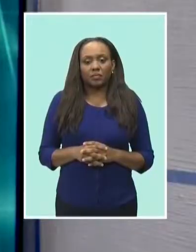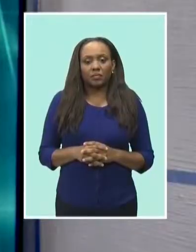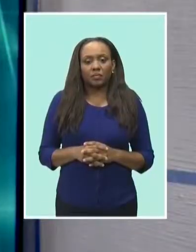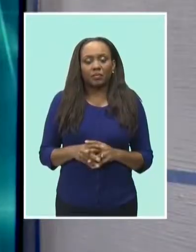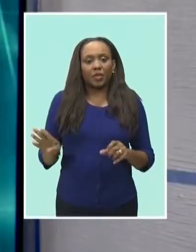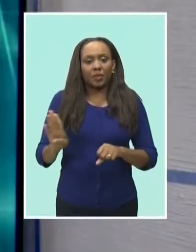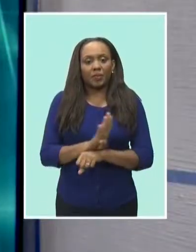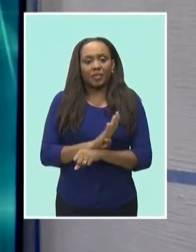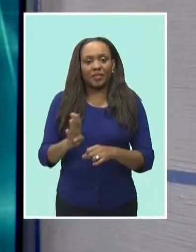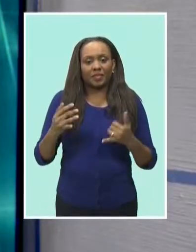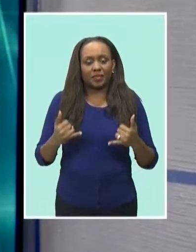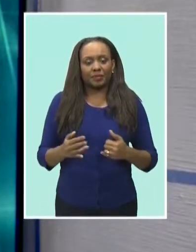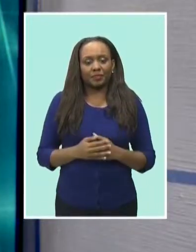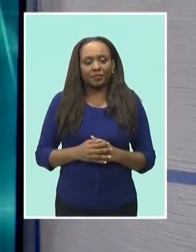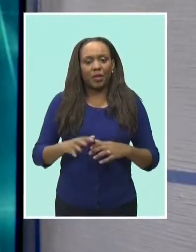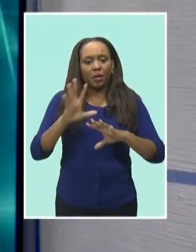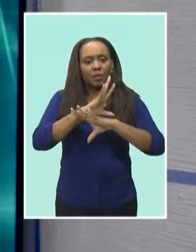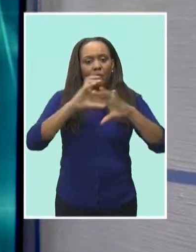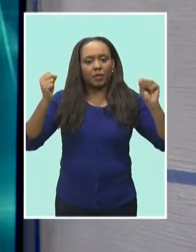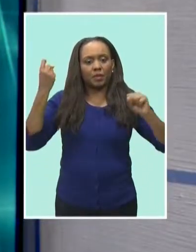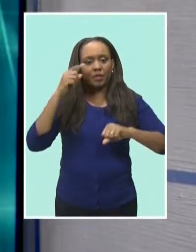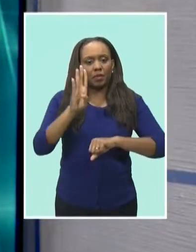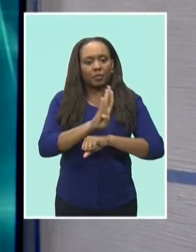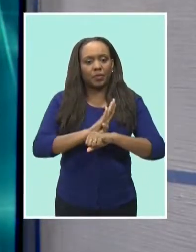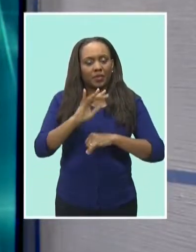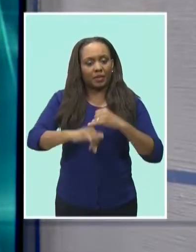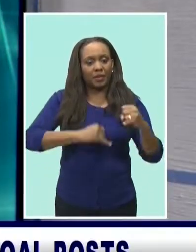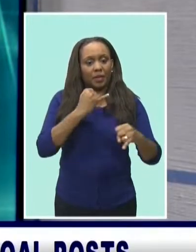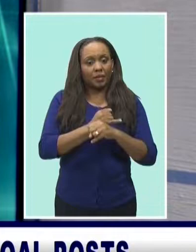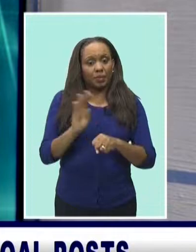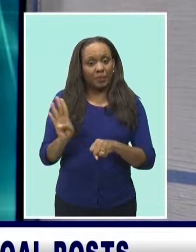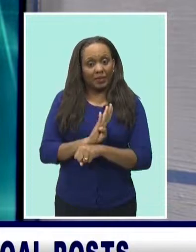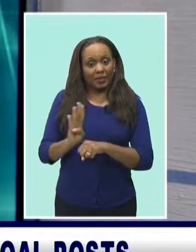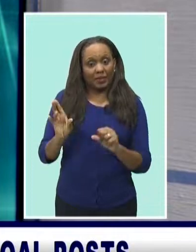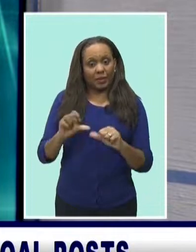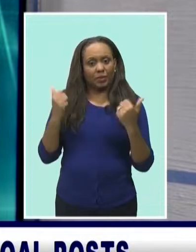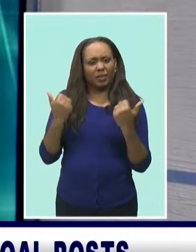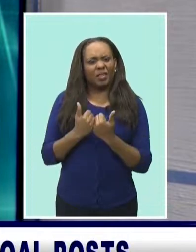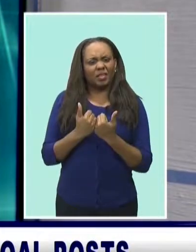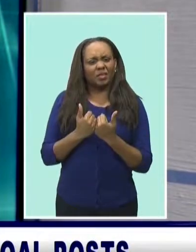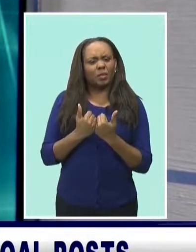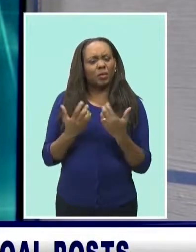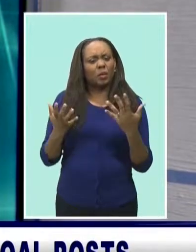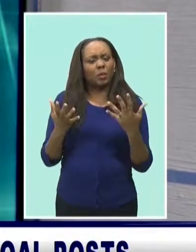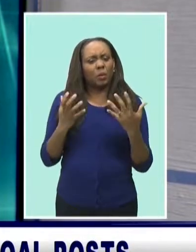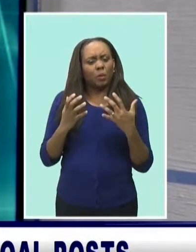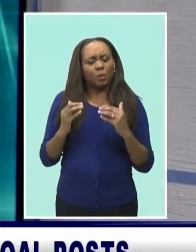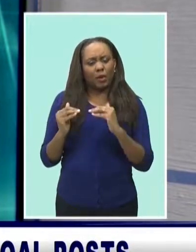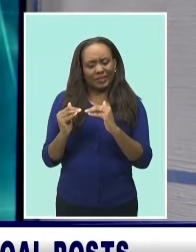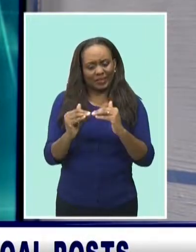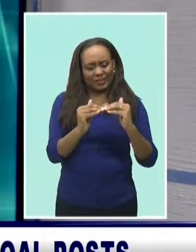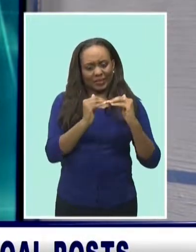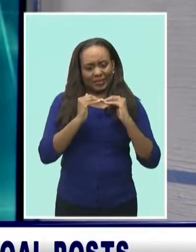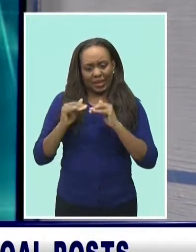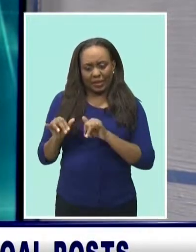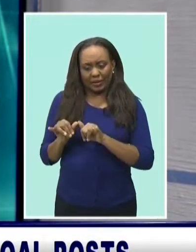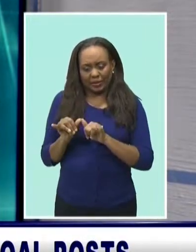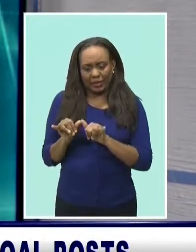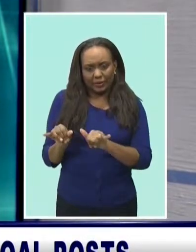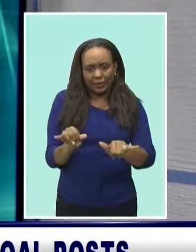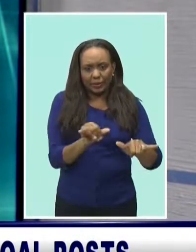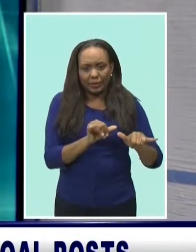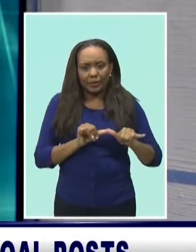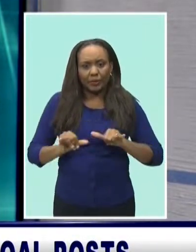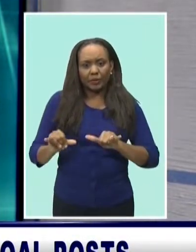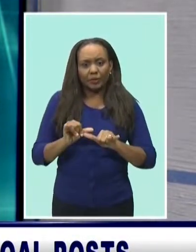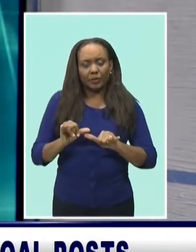In business tonight, President of the Barbados International Business Association, Julia Hope, is calling for a level playing field for those